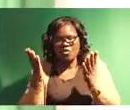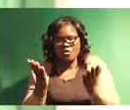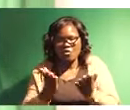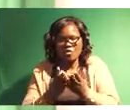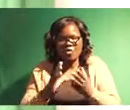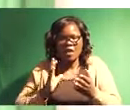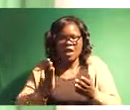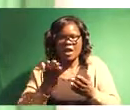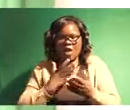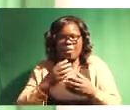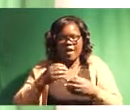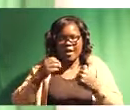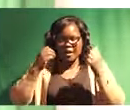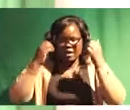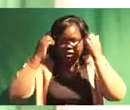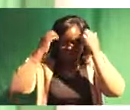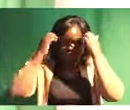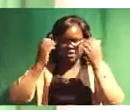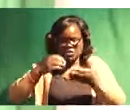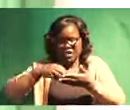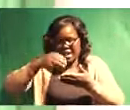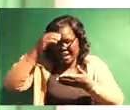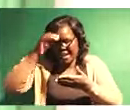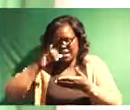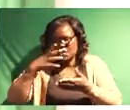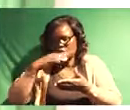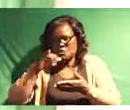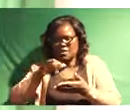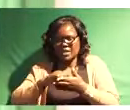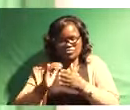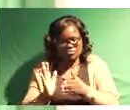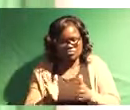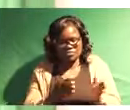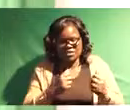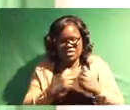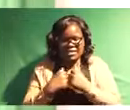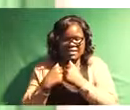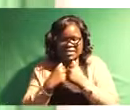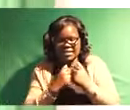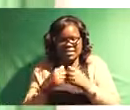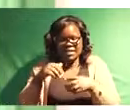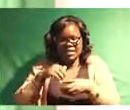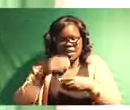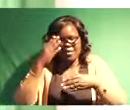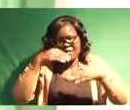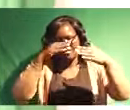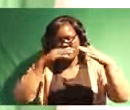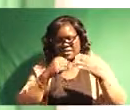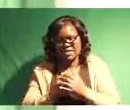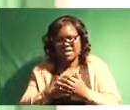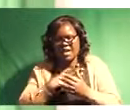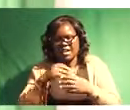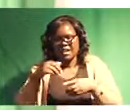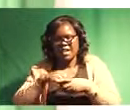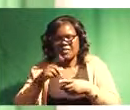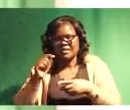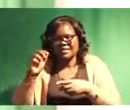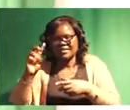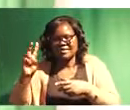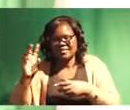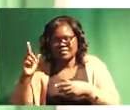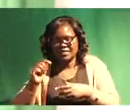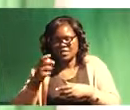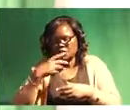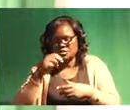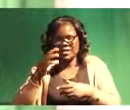our higher education learning so that we can eliminate the challenges in our universities and in our TVETs so that